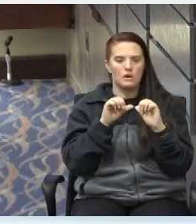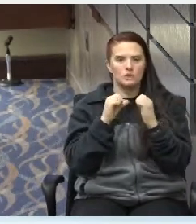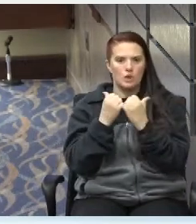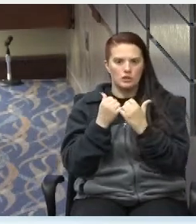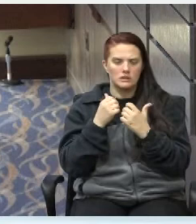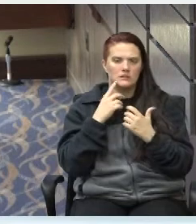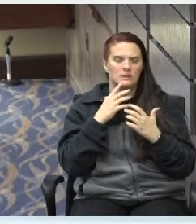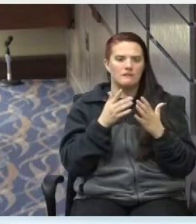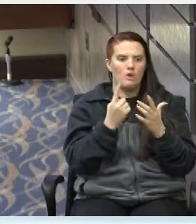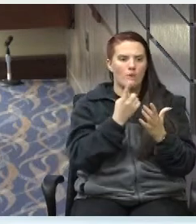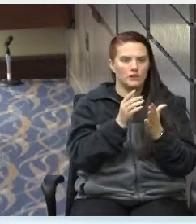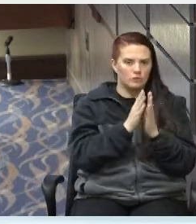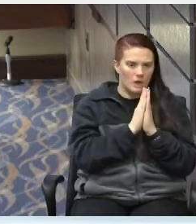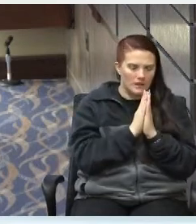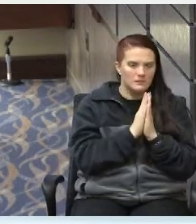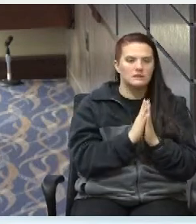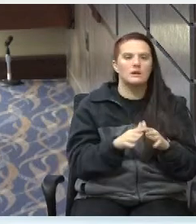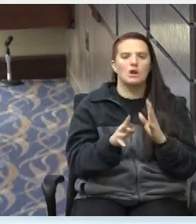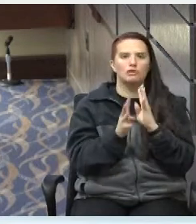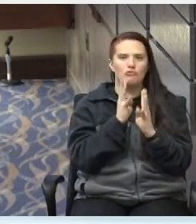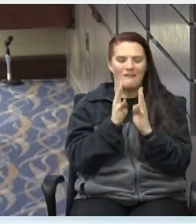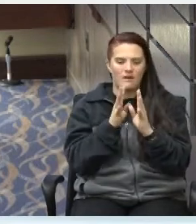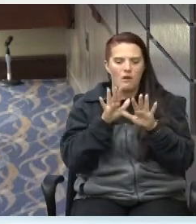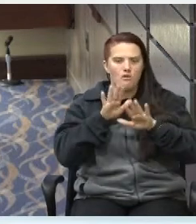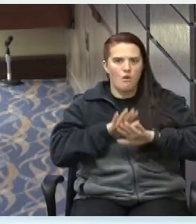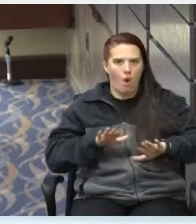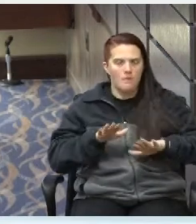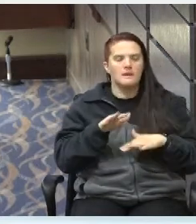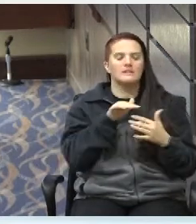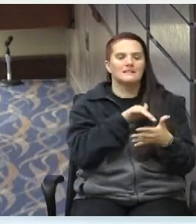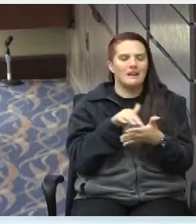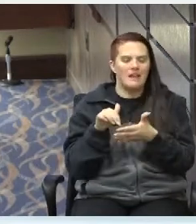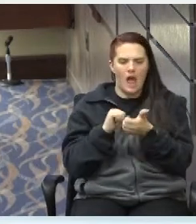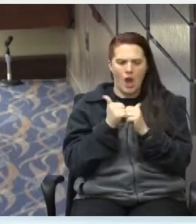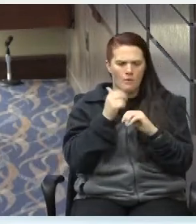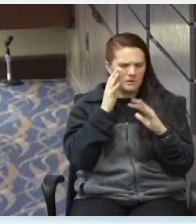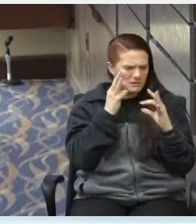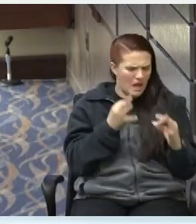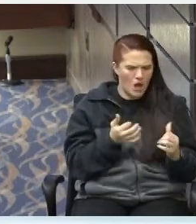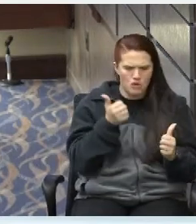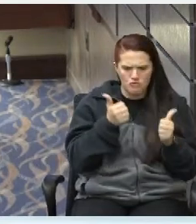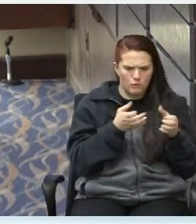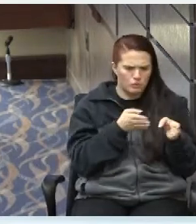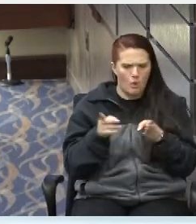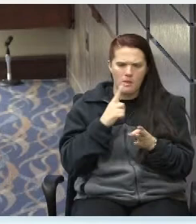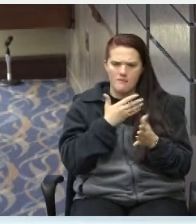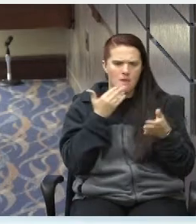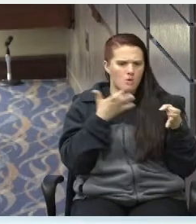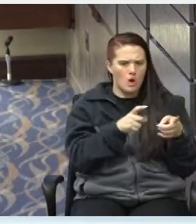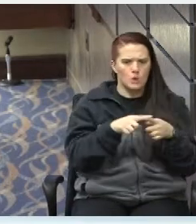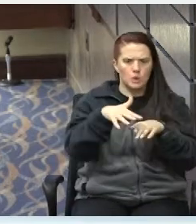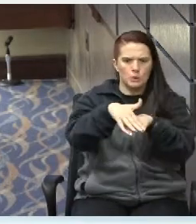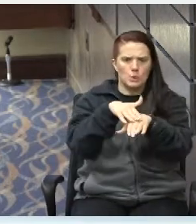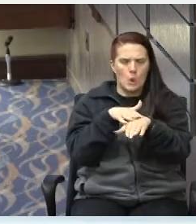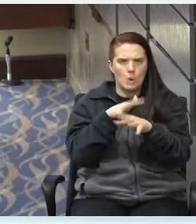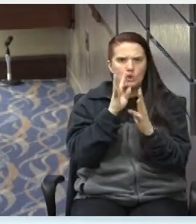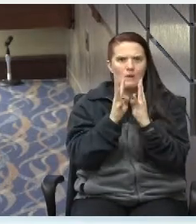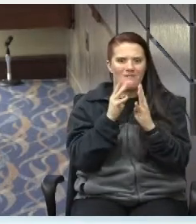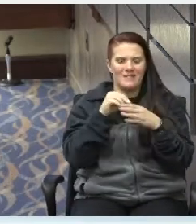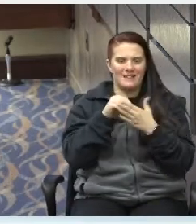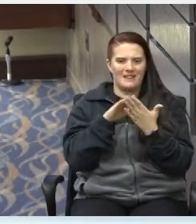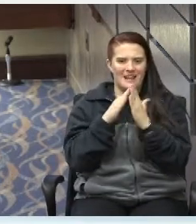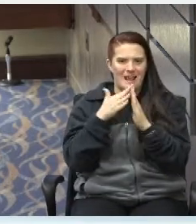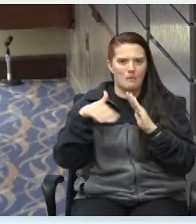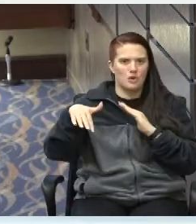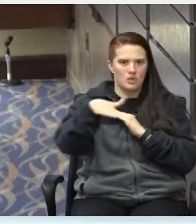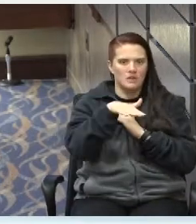HOAs request a traffic calming study? How do we decide which measures are the best measures to slow traffic down in a neighborhood?